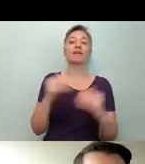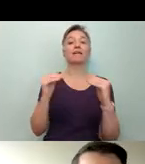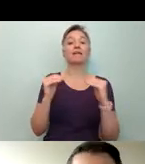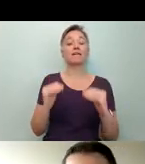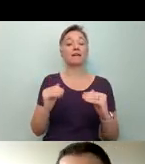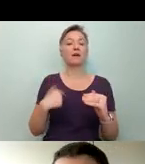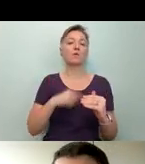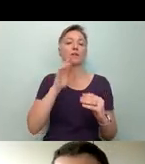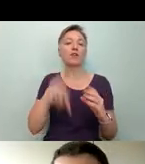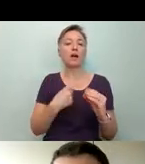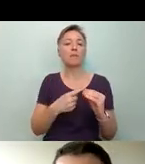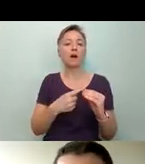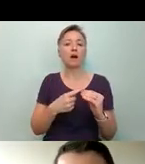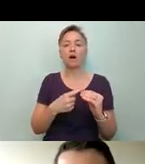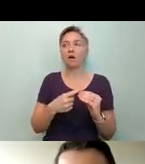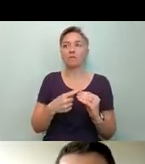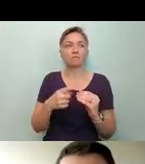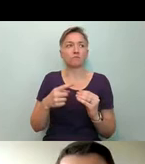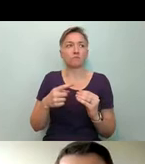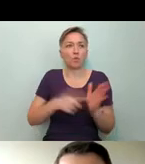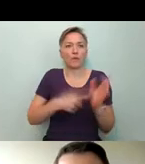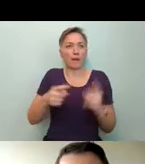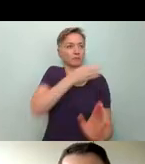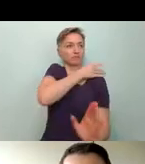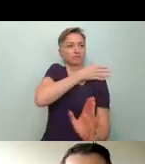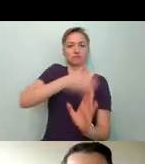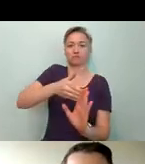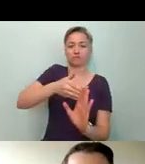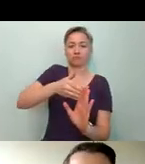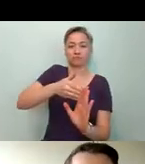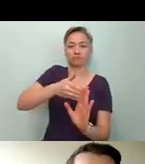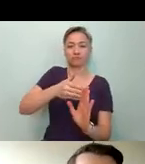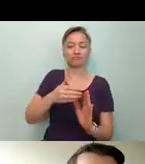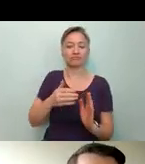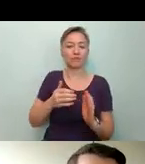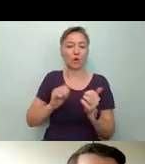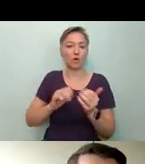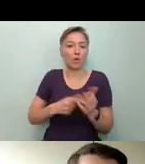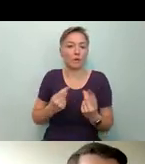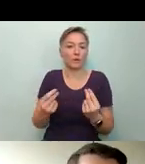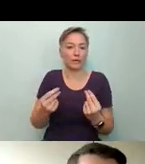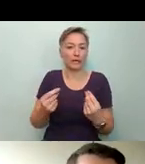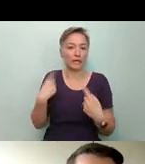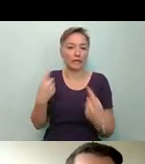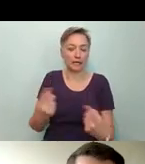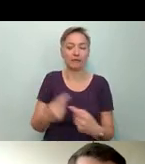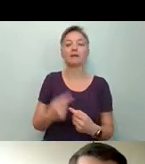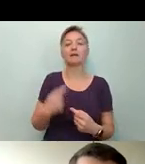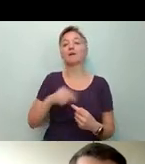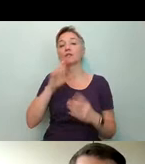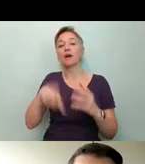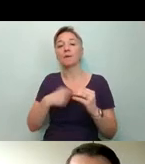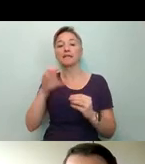talk a bit about what led us here. How did we get to this point in our history? We'll talk about the CPM project from an